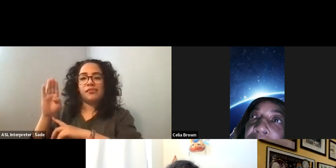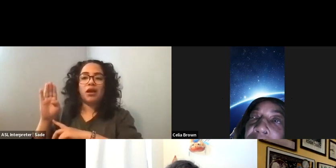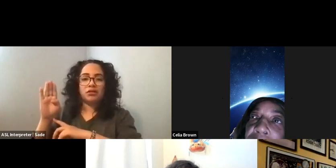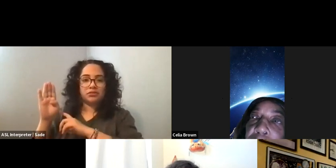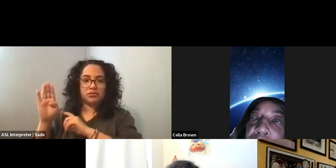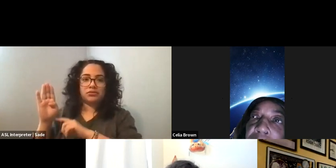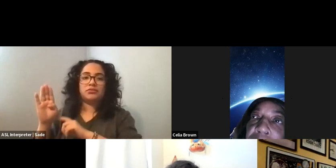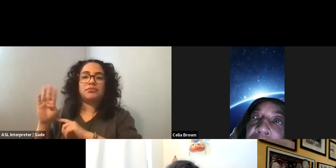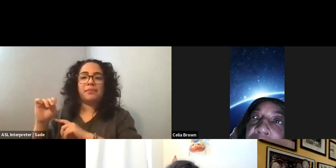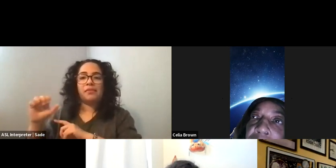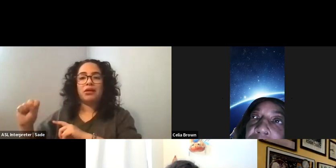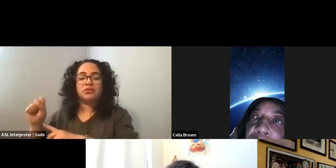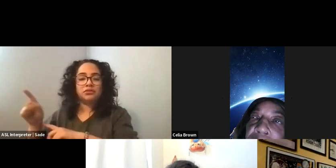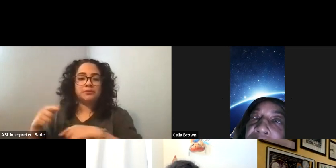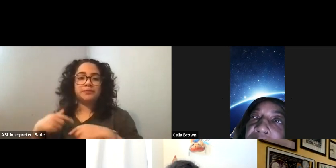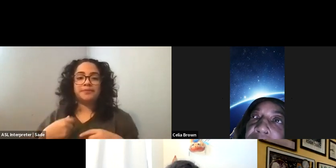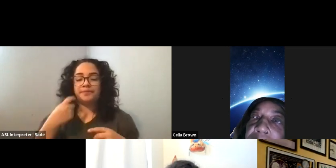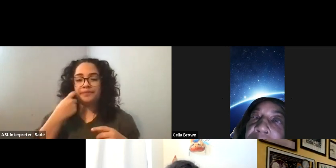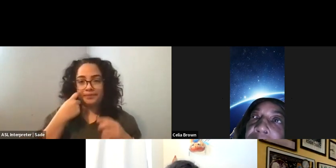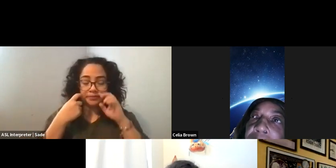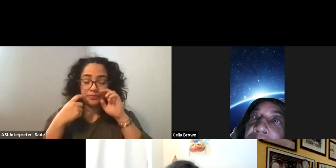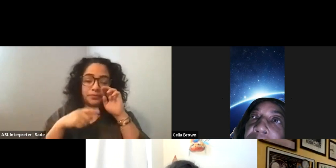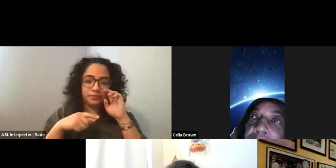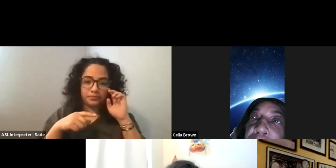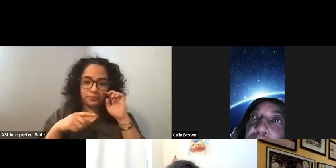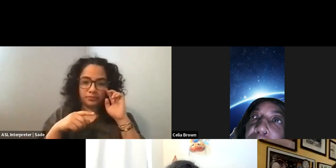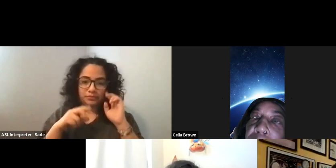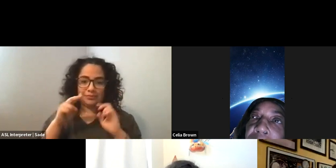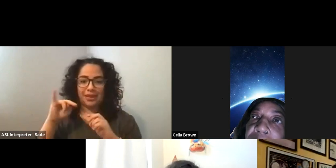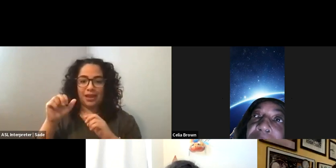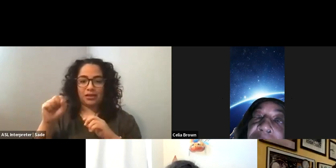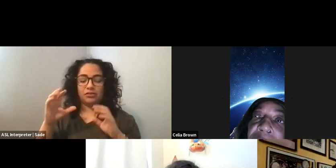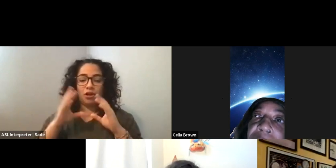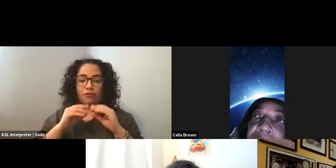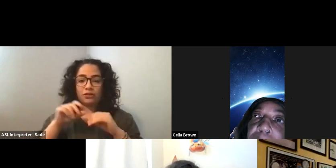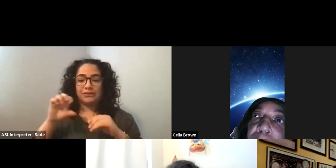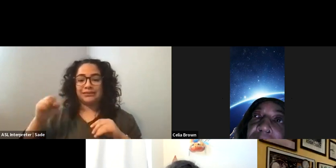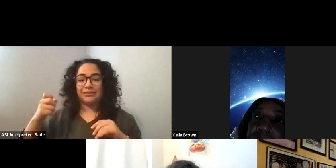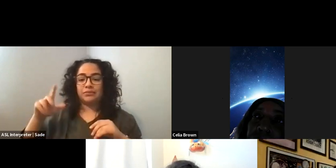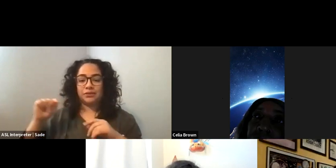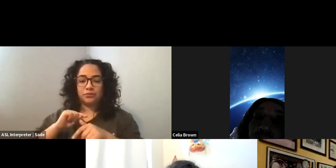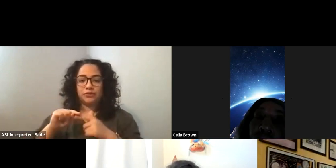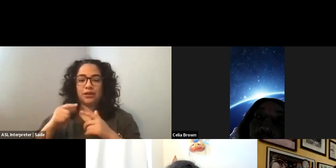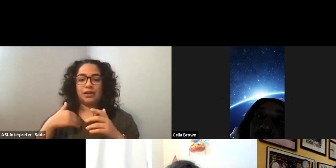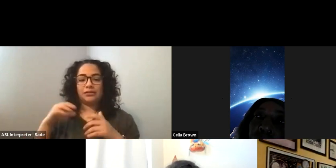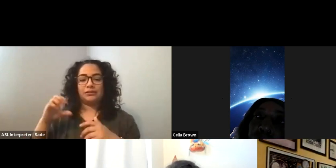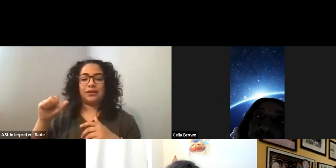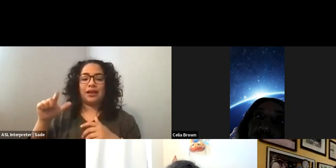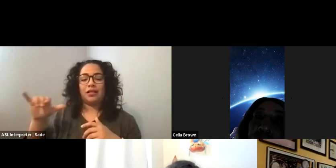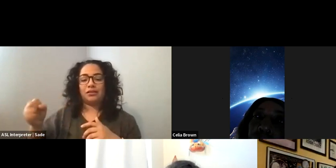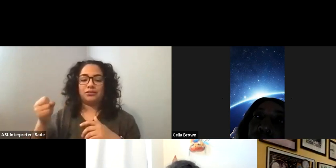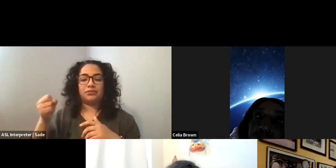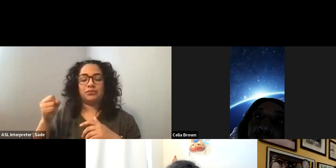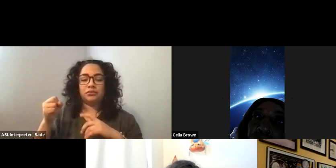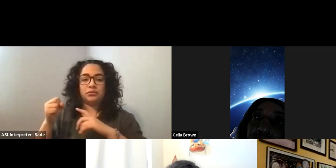the Niaspora's conference in September, I got the Sally Zinman. Well, I was one of the